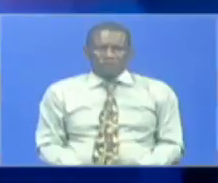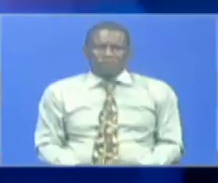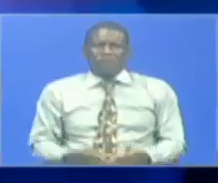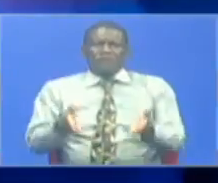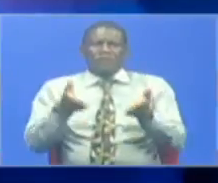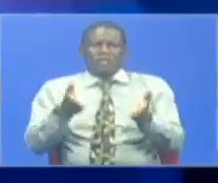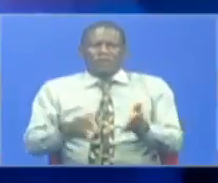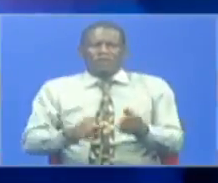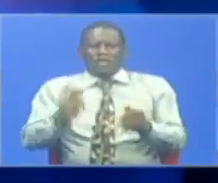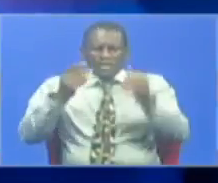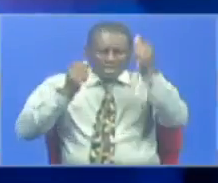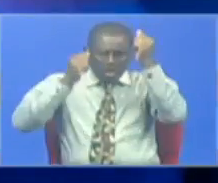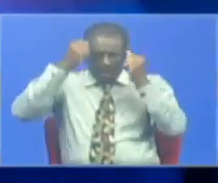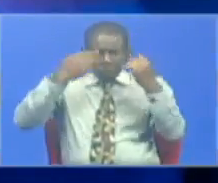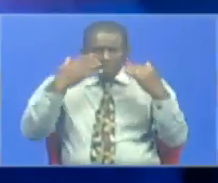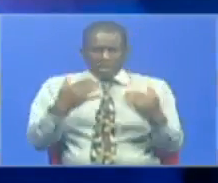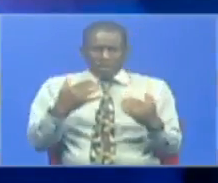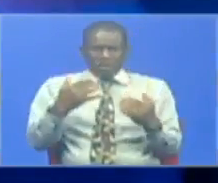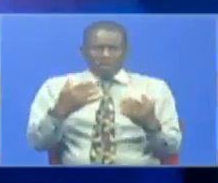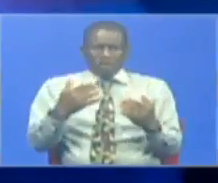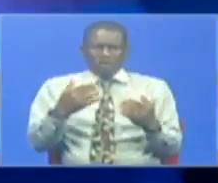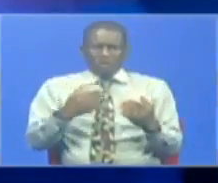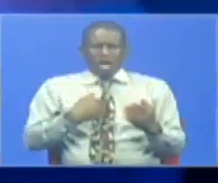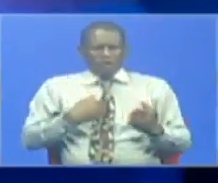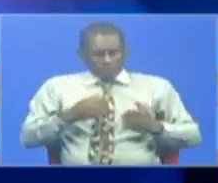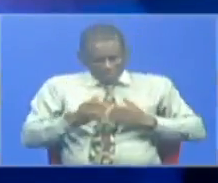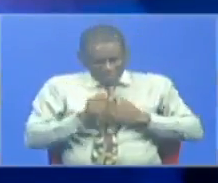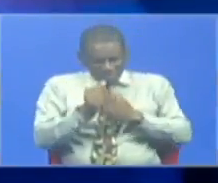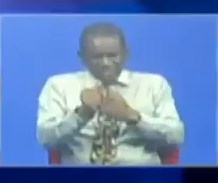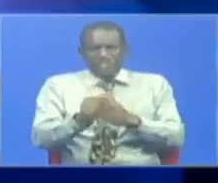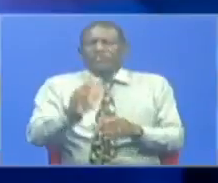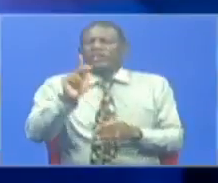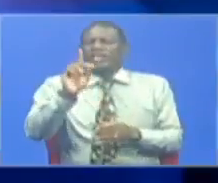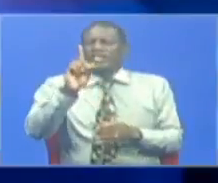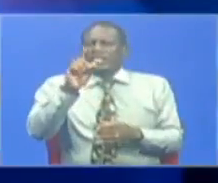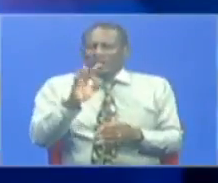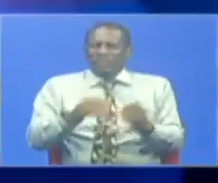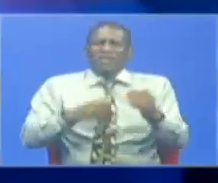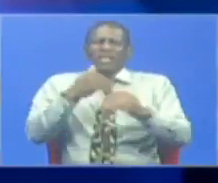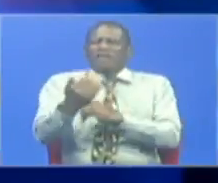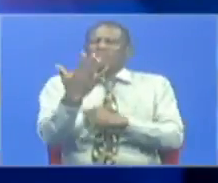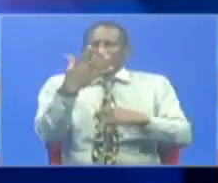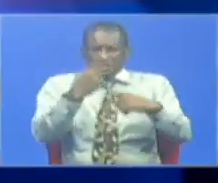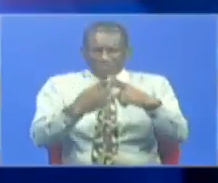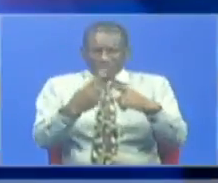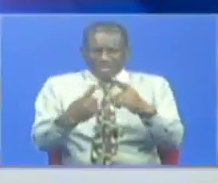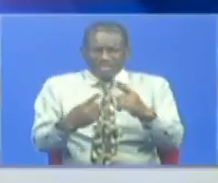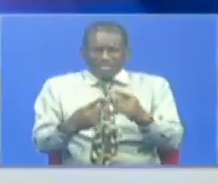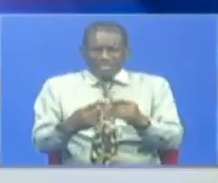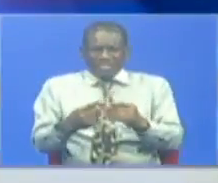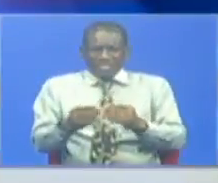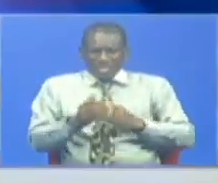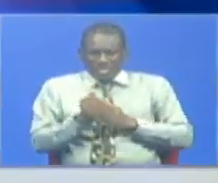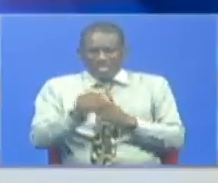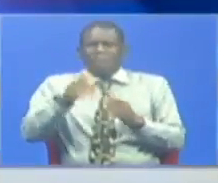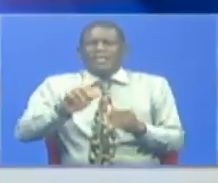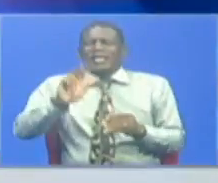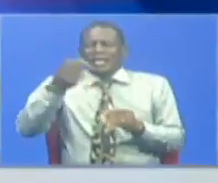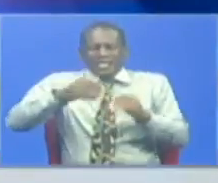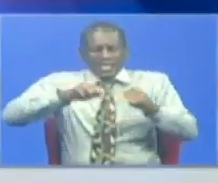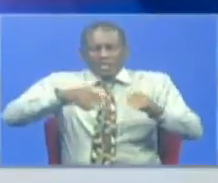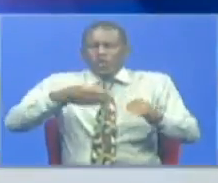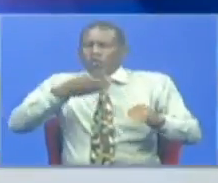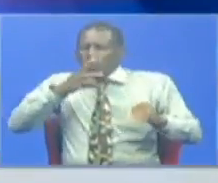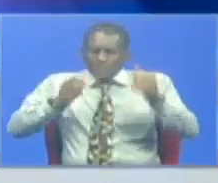The Kenya Army now takes over the leadership of the Kenya Defence Forces after a five-year stint under the Kenya Navy.